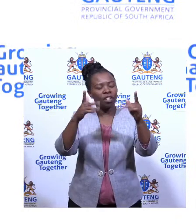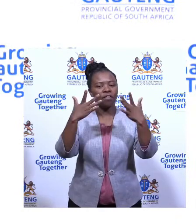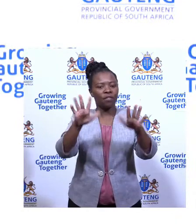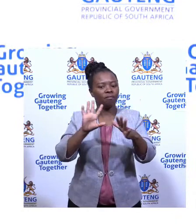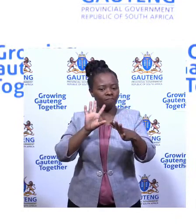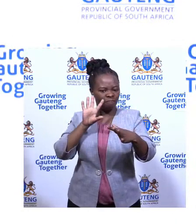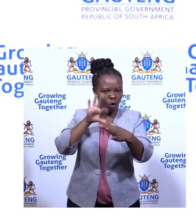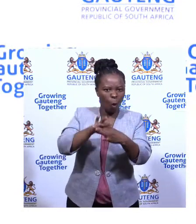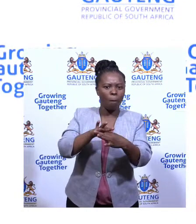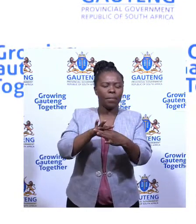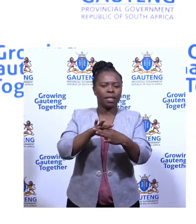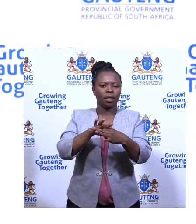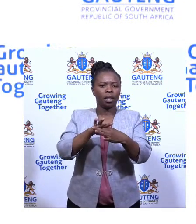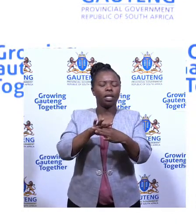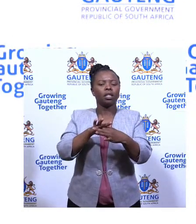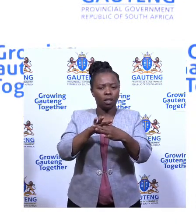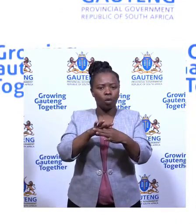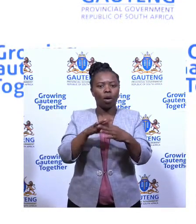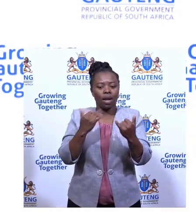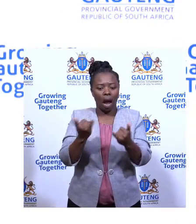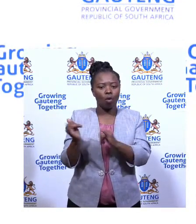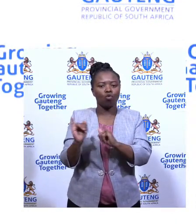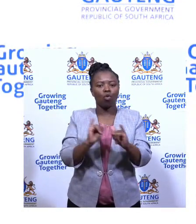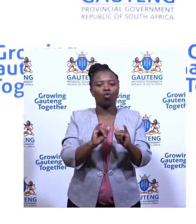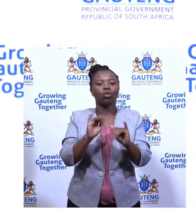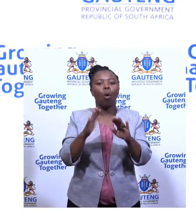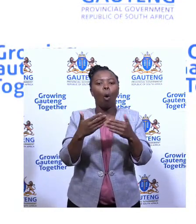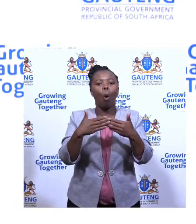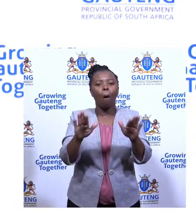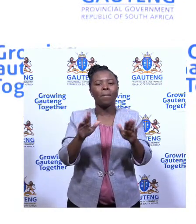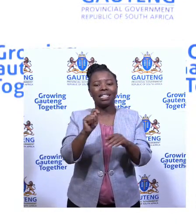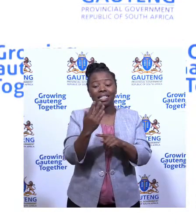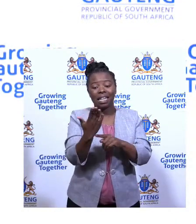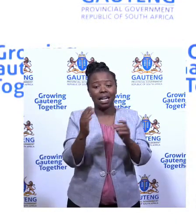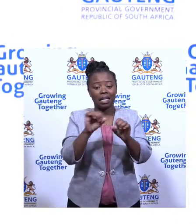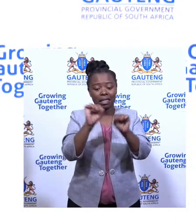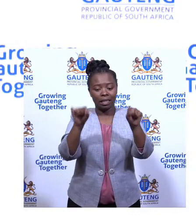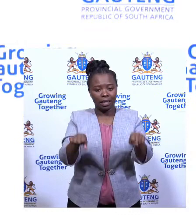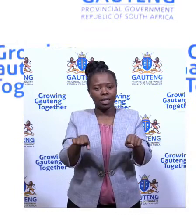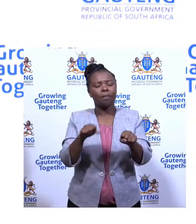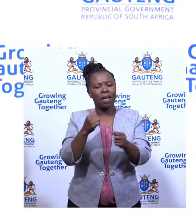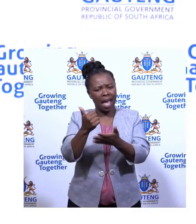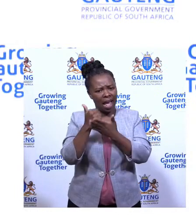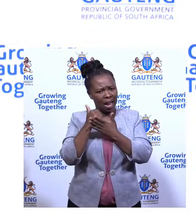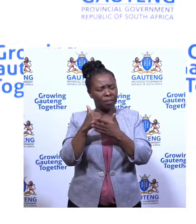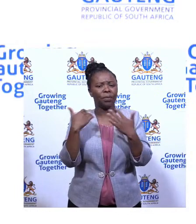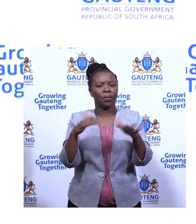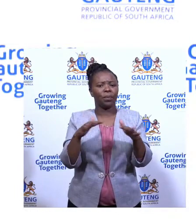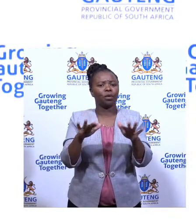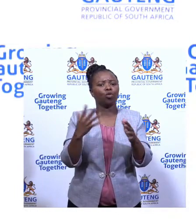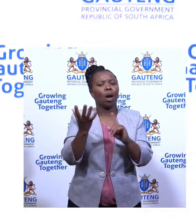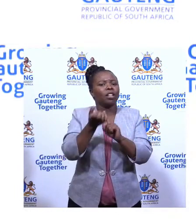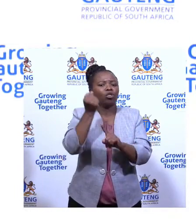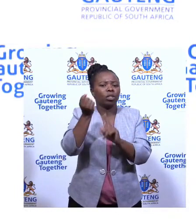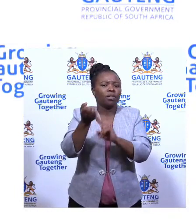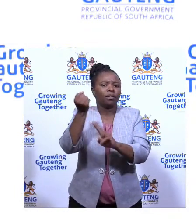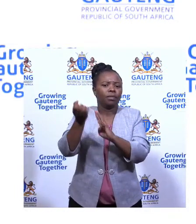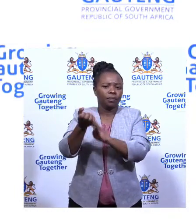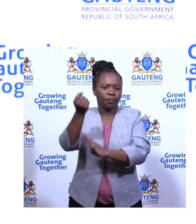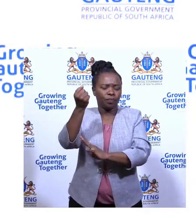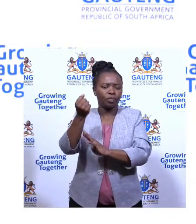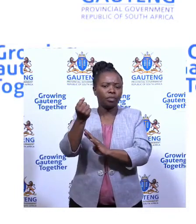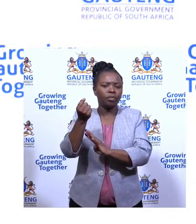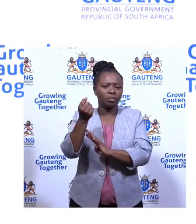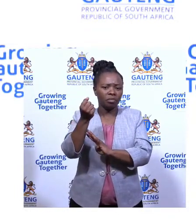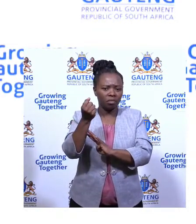the open tender system that helped a great deal in helping us to achieve the